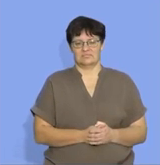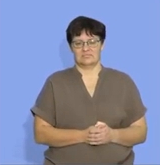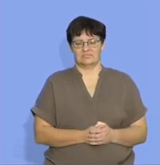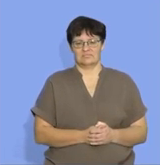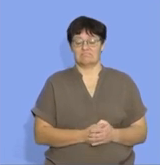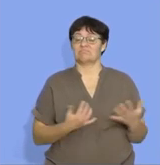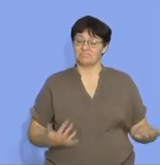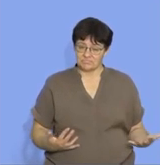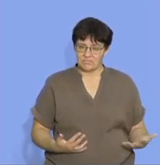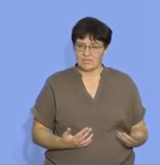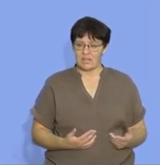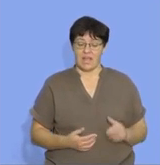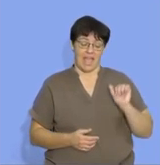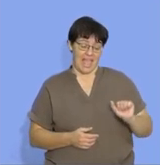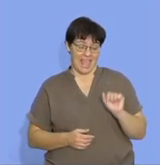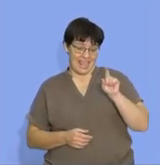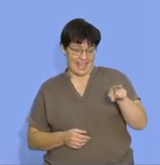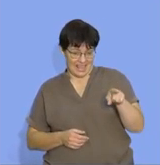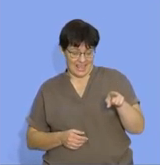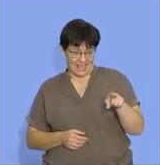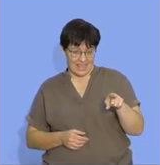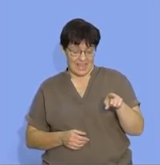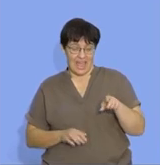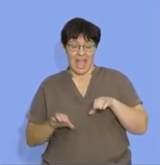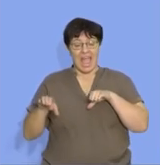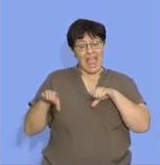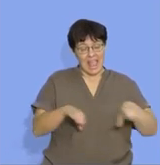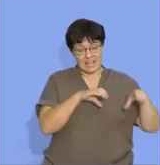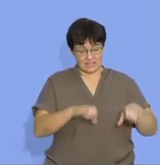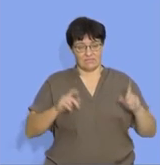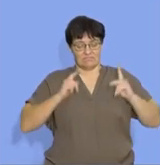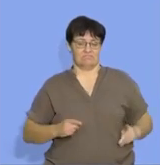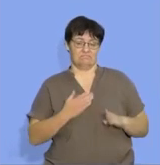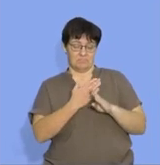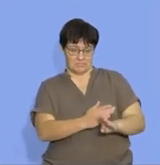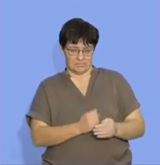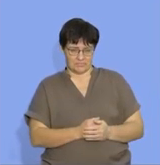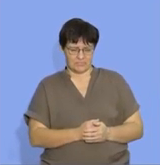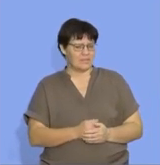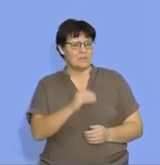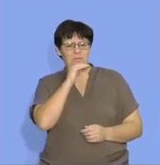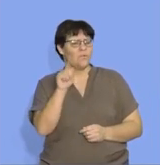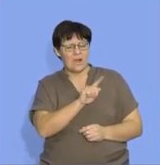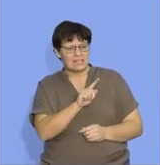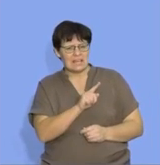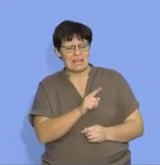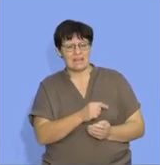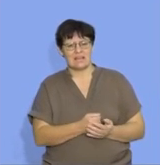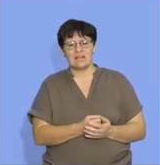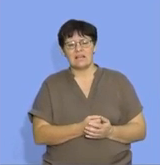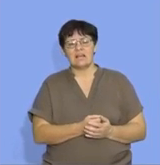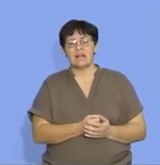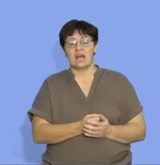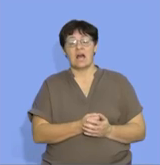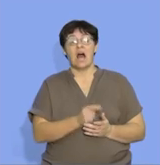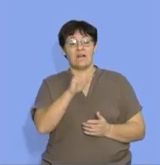Okay, guys, method A is active immunity. And that means that we actually put some of the virus in